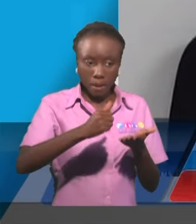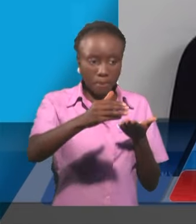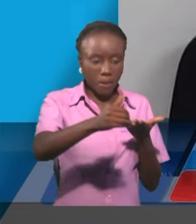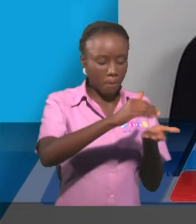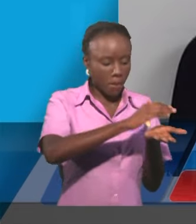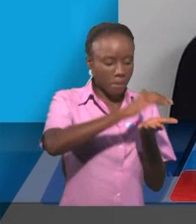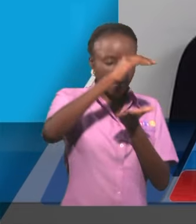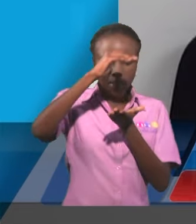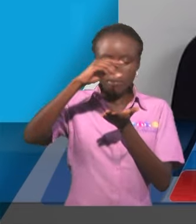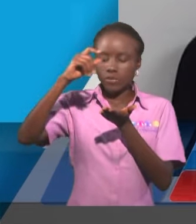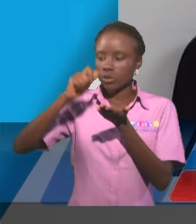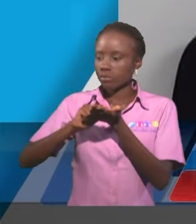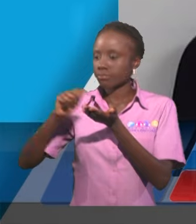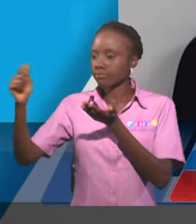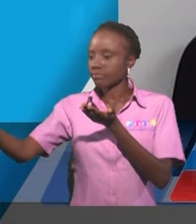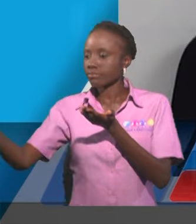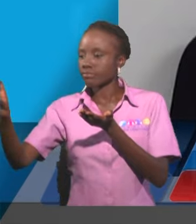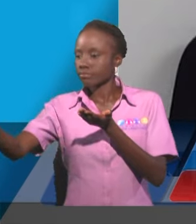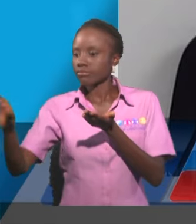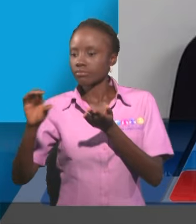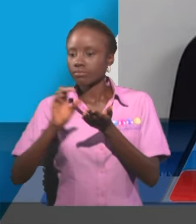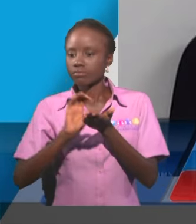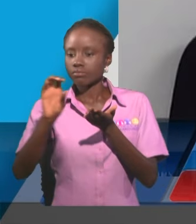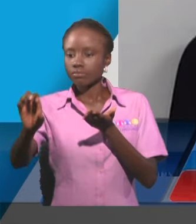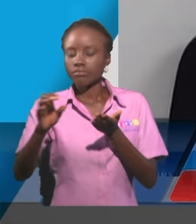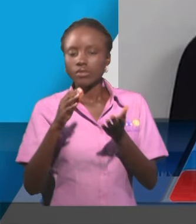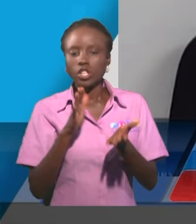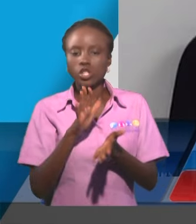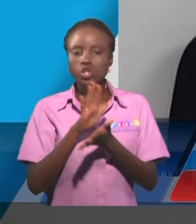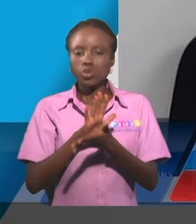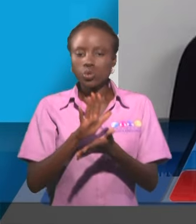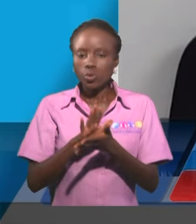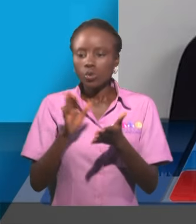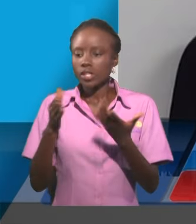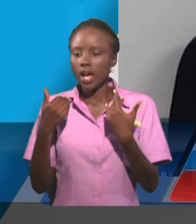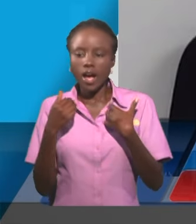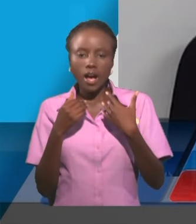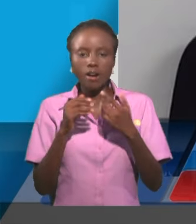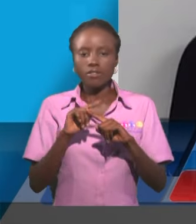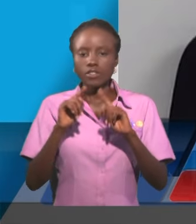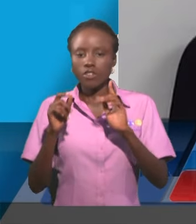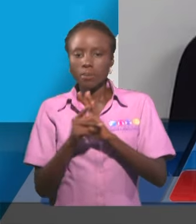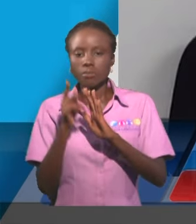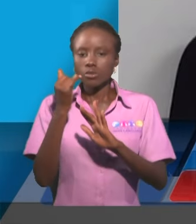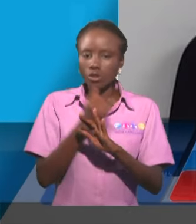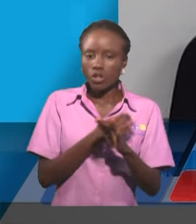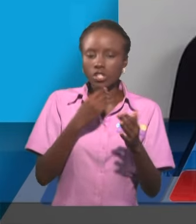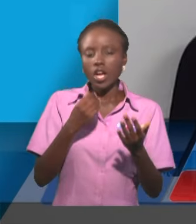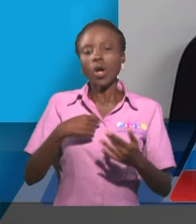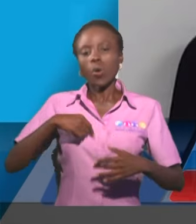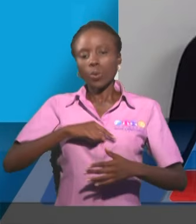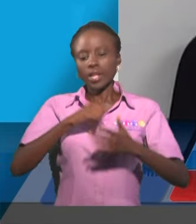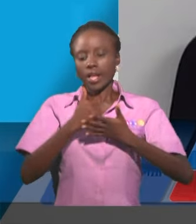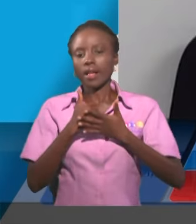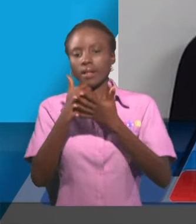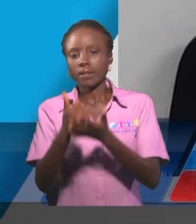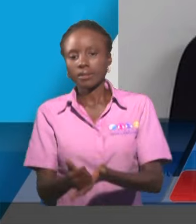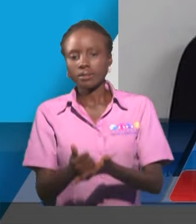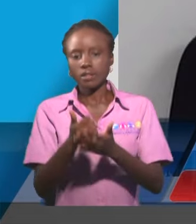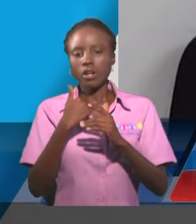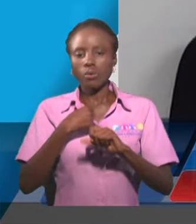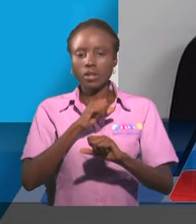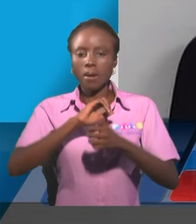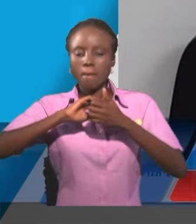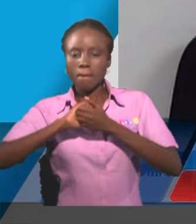the year. We also assist schools in the different projects that take place in the community. We work